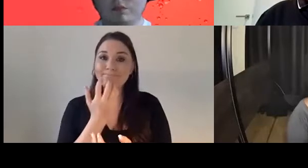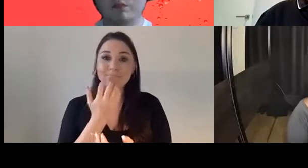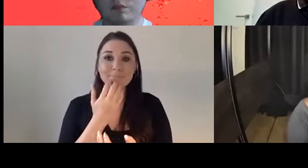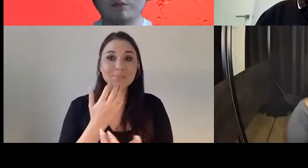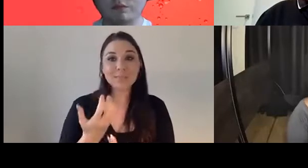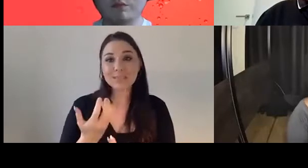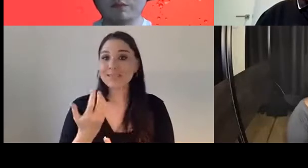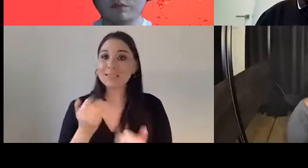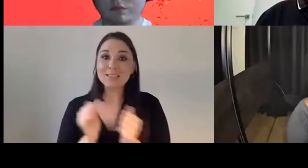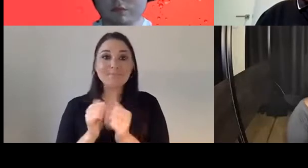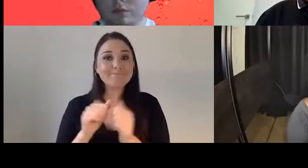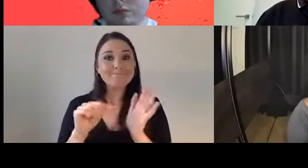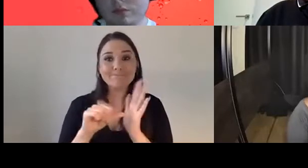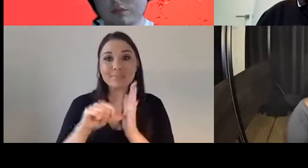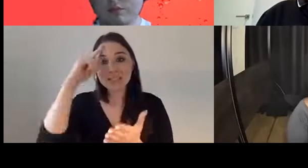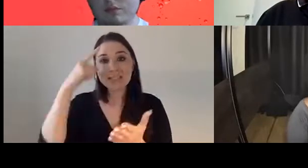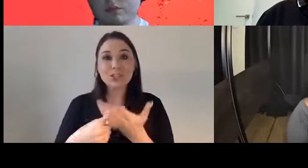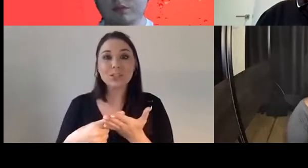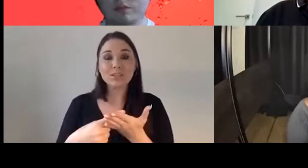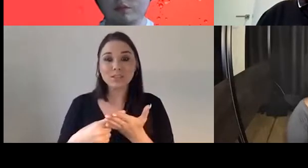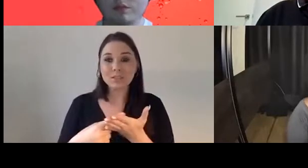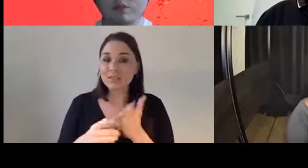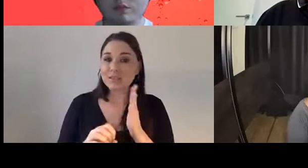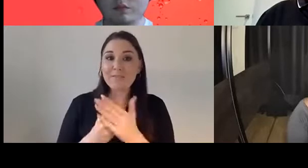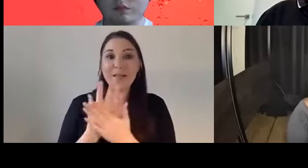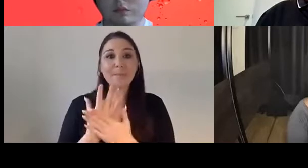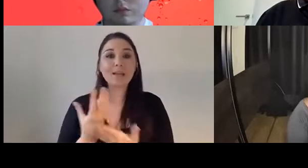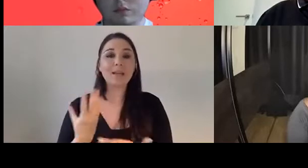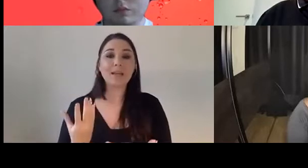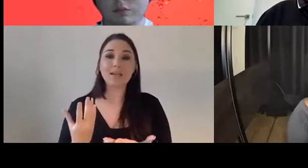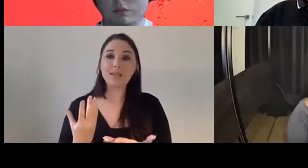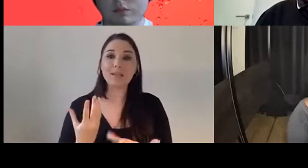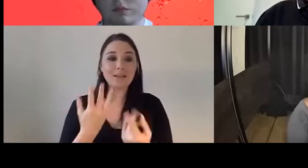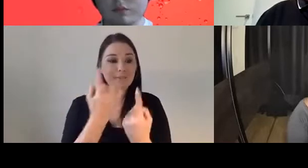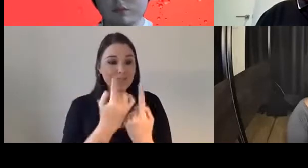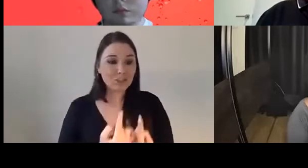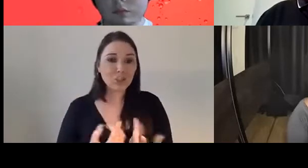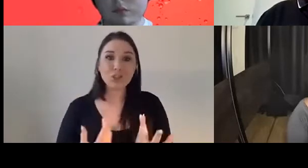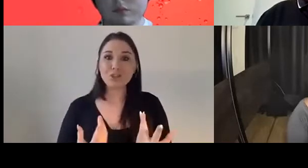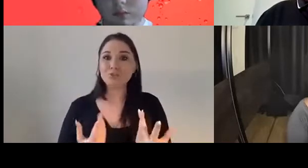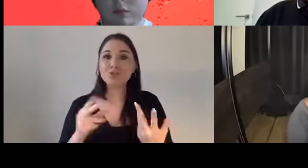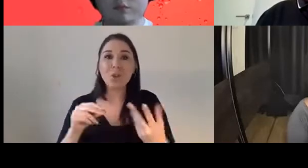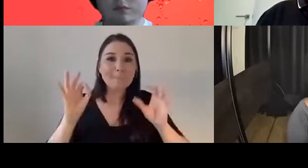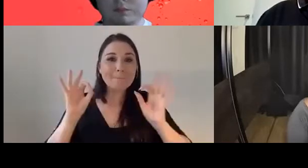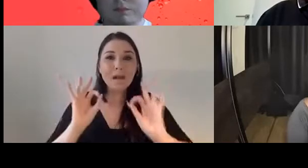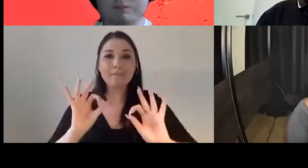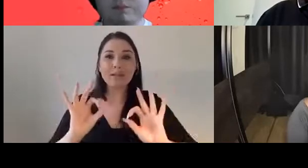make some hard decisions about developing a particular feature that might not be perfect for